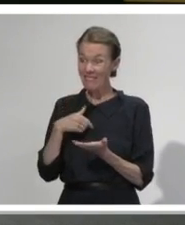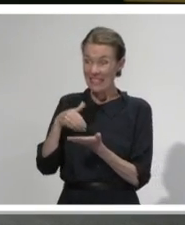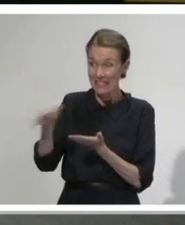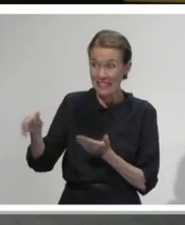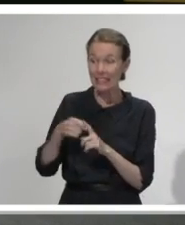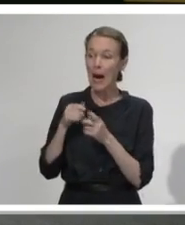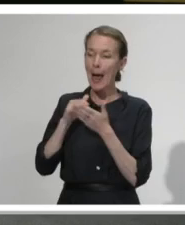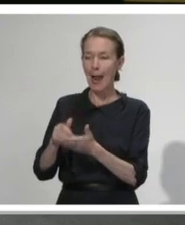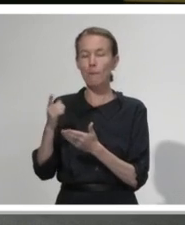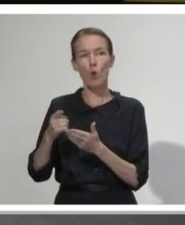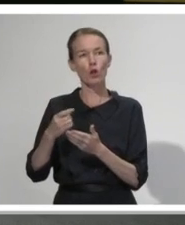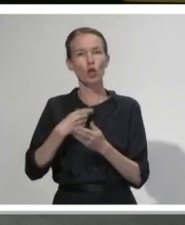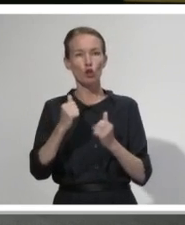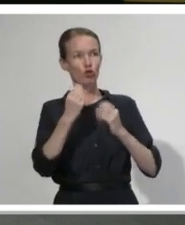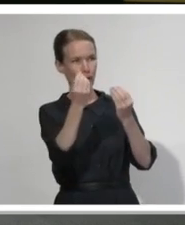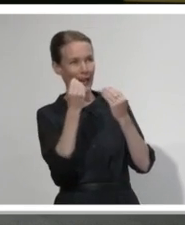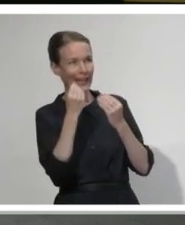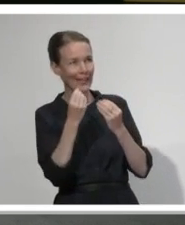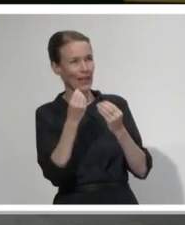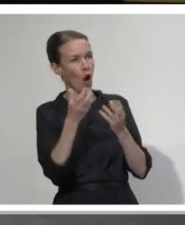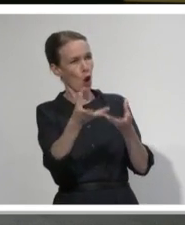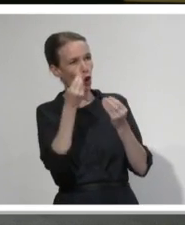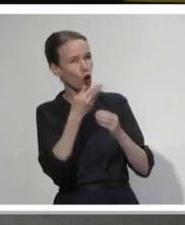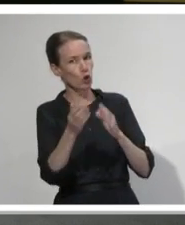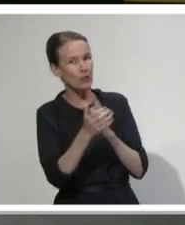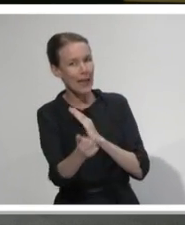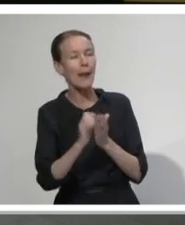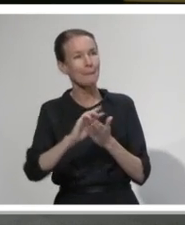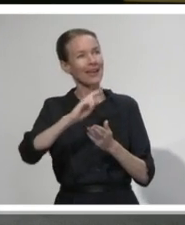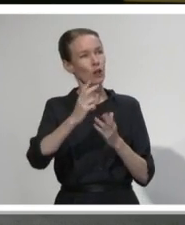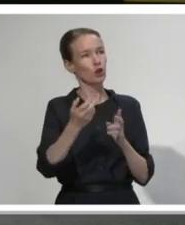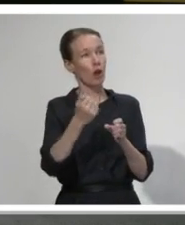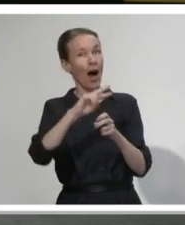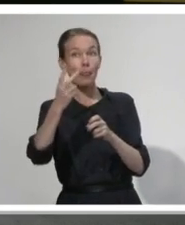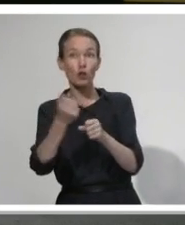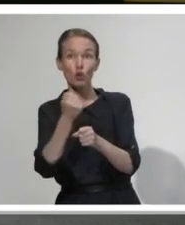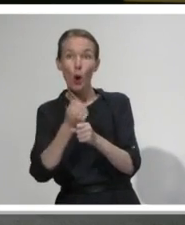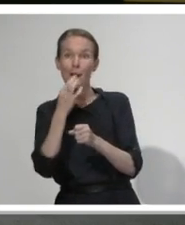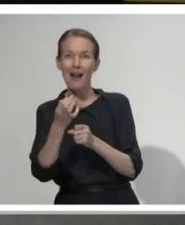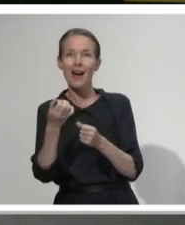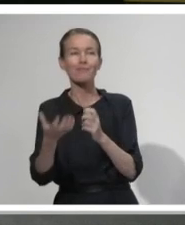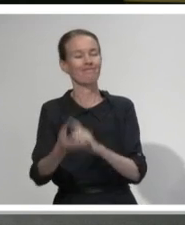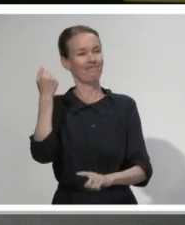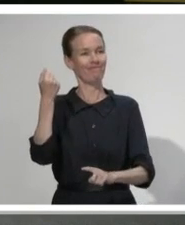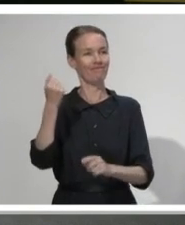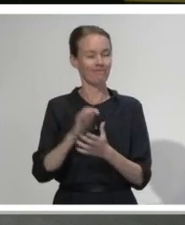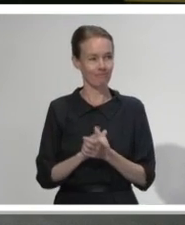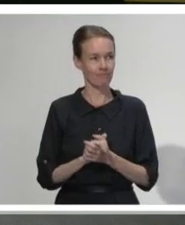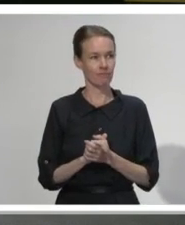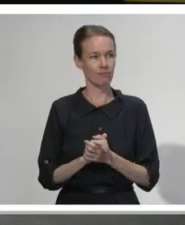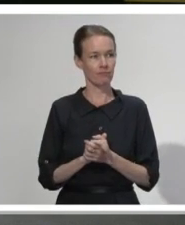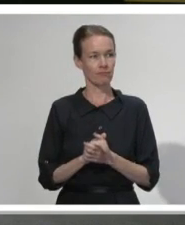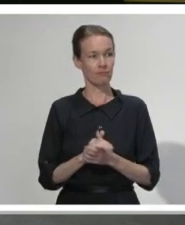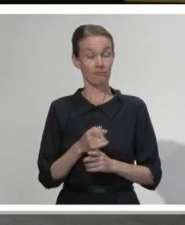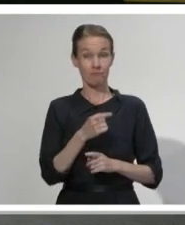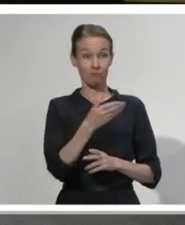the sectors that will provide those. That will be a focus within the budget. On Wednesday, Dr Bloomfield urged all New Zealanders to get their flu